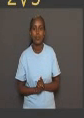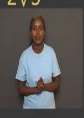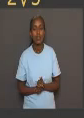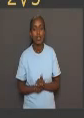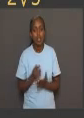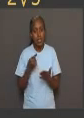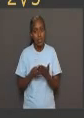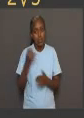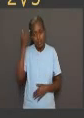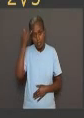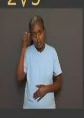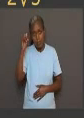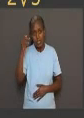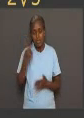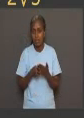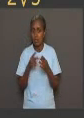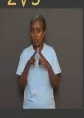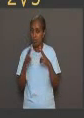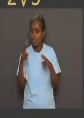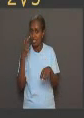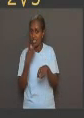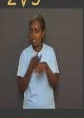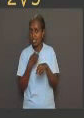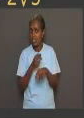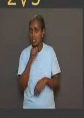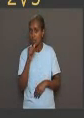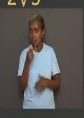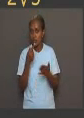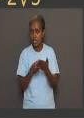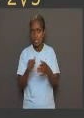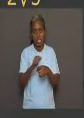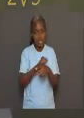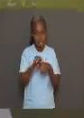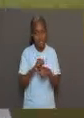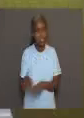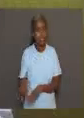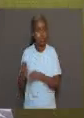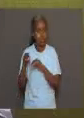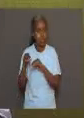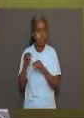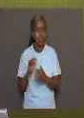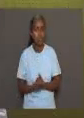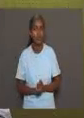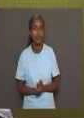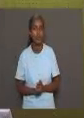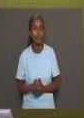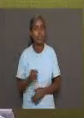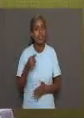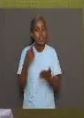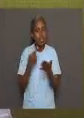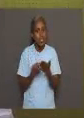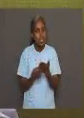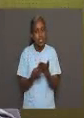not imagine you had much trouble with this exercise, students. Here are a